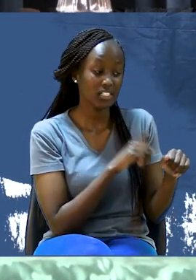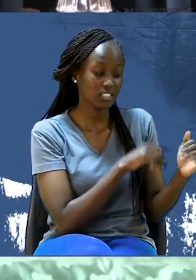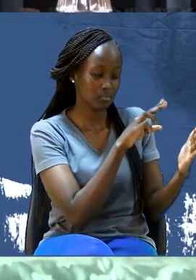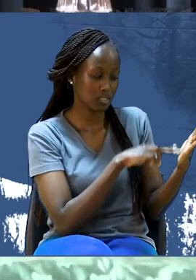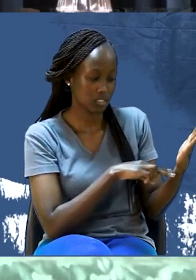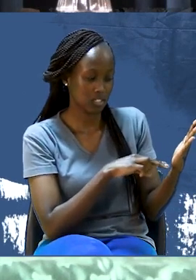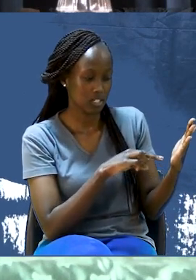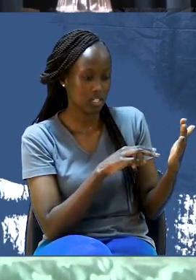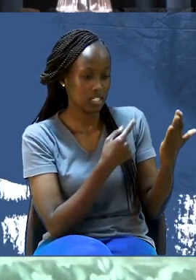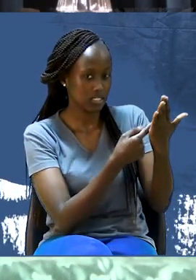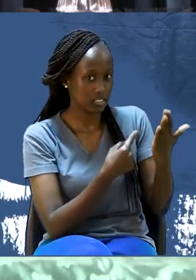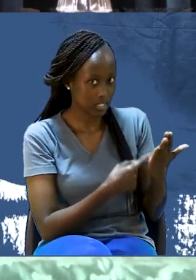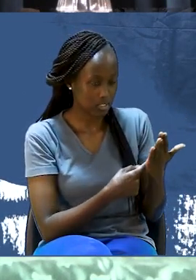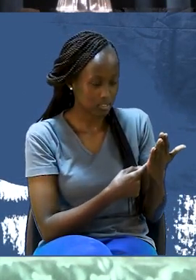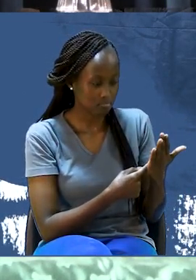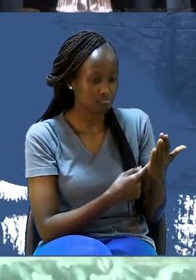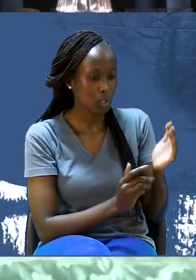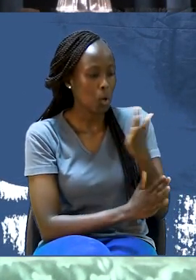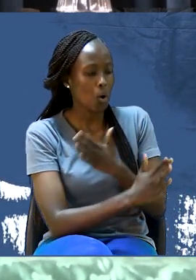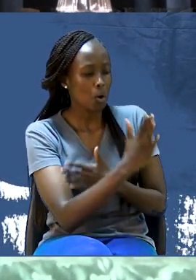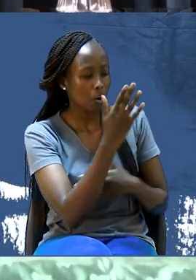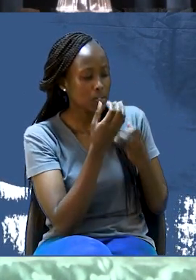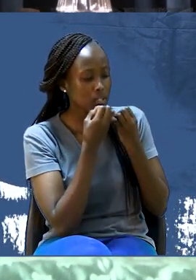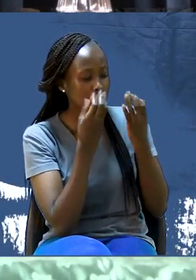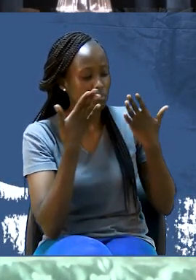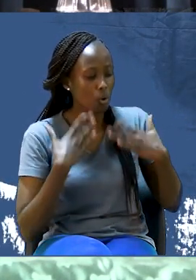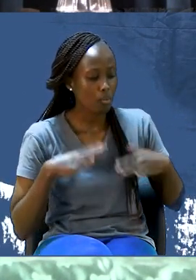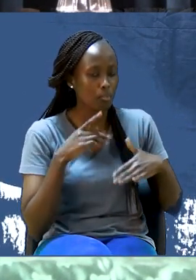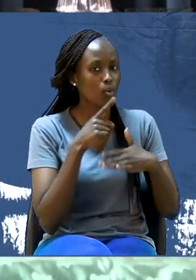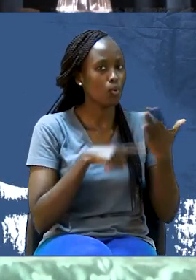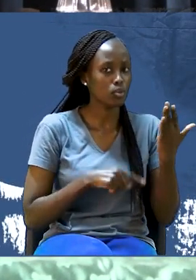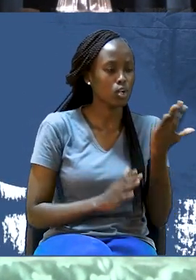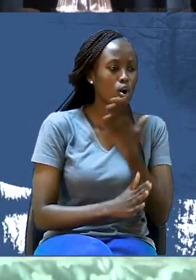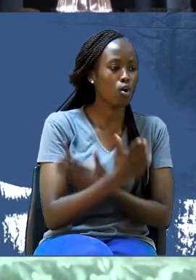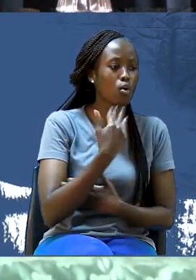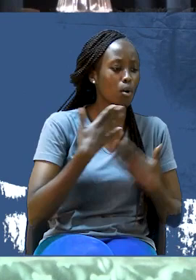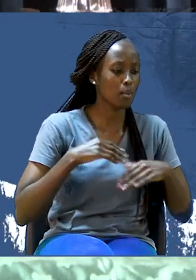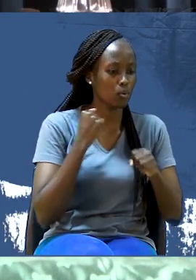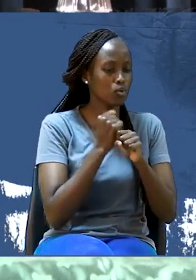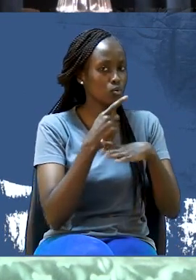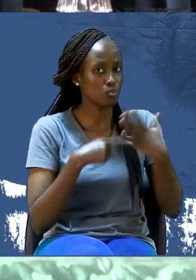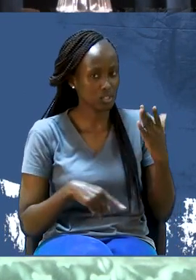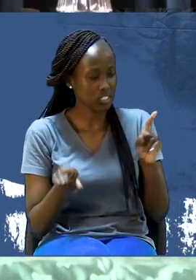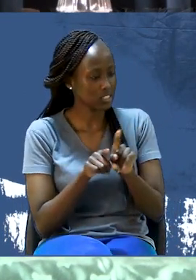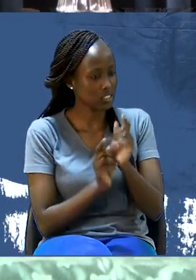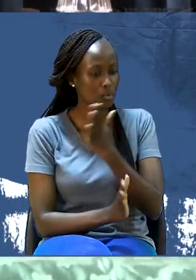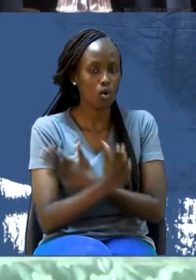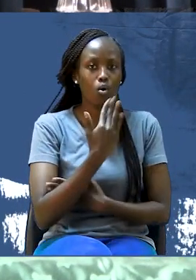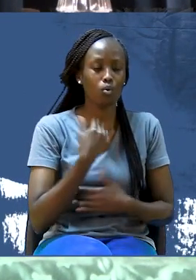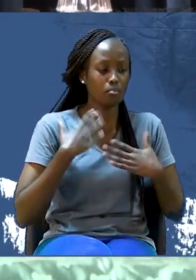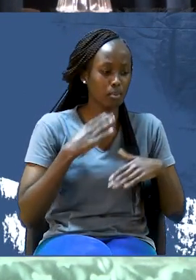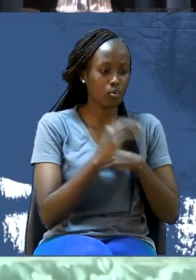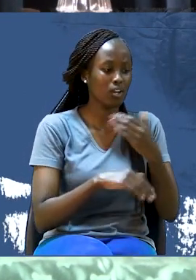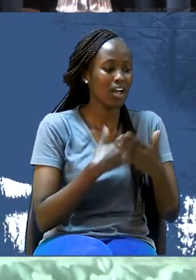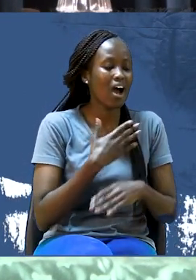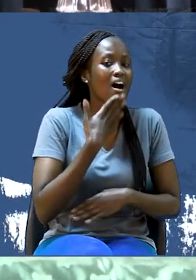yourselves, what was God speaking to them? What did he want them to do? How did he want them to respond? So